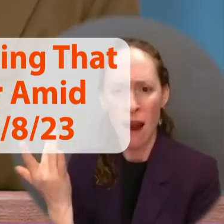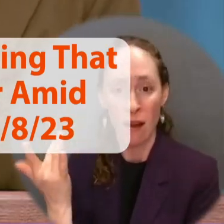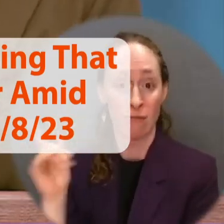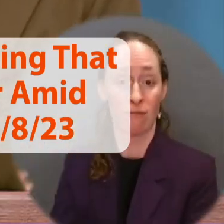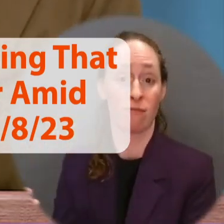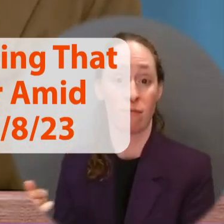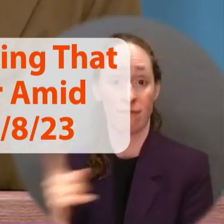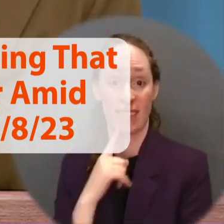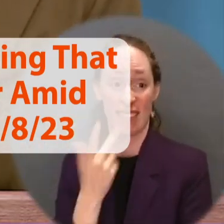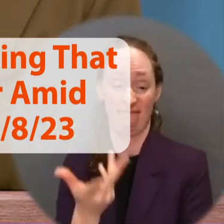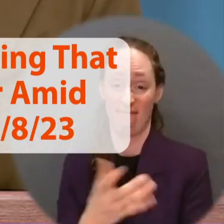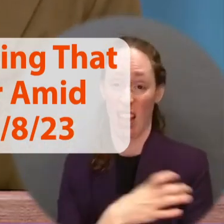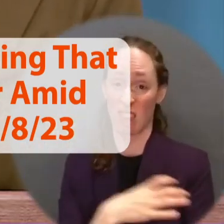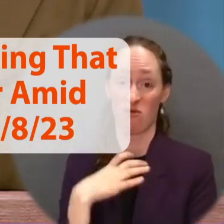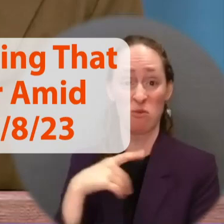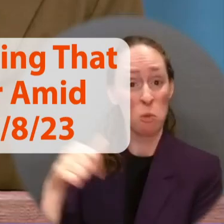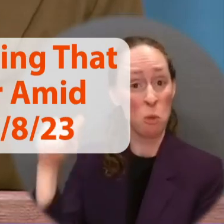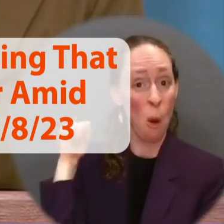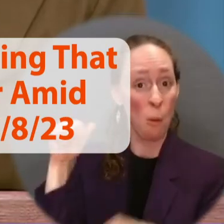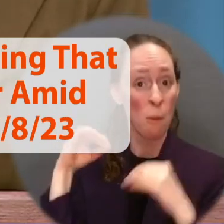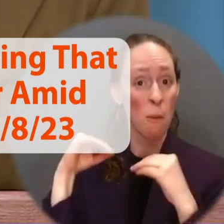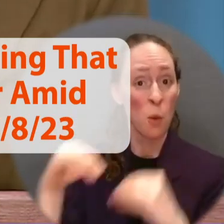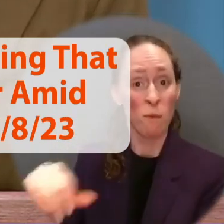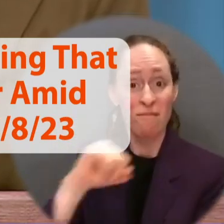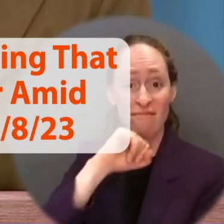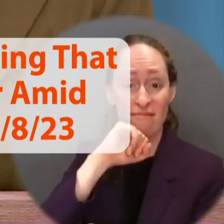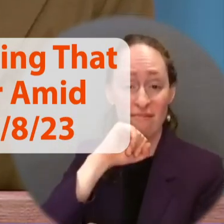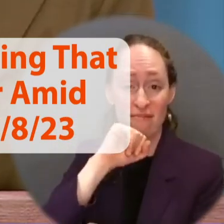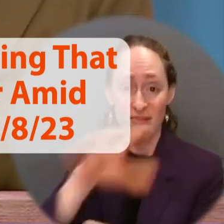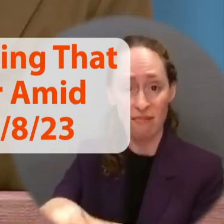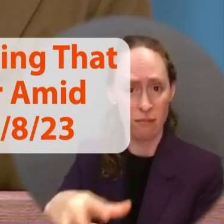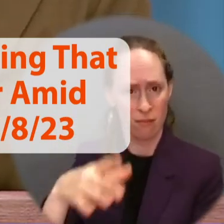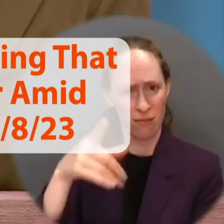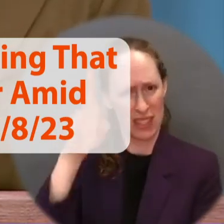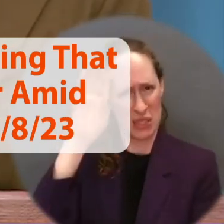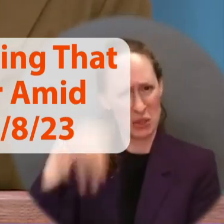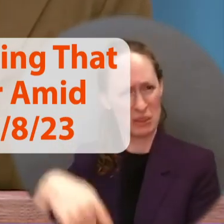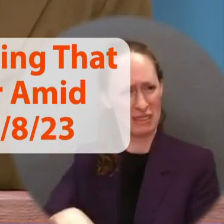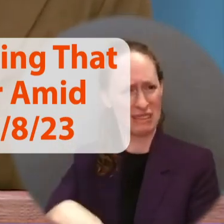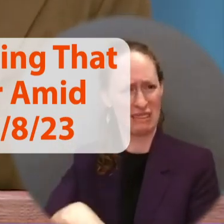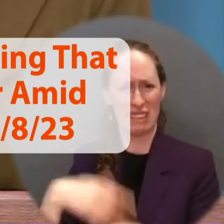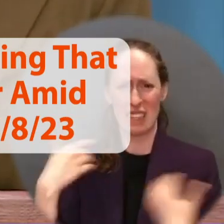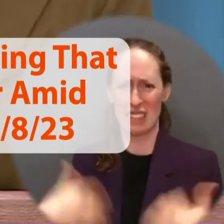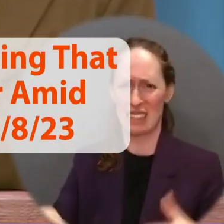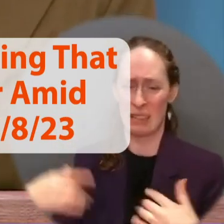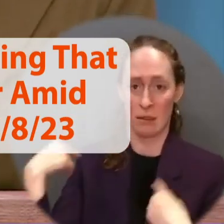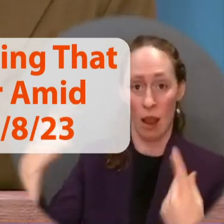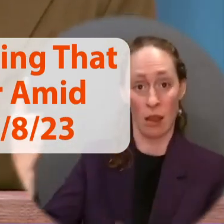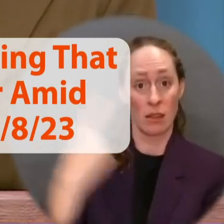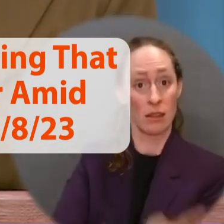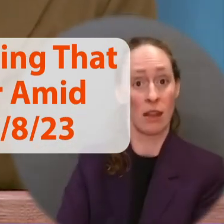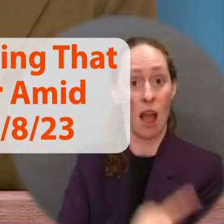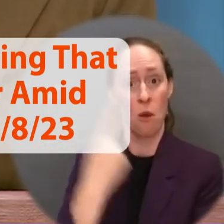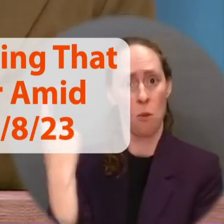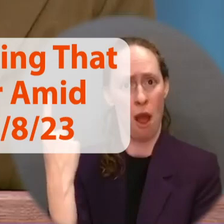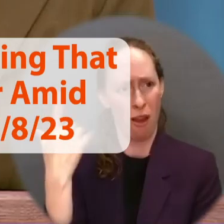this issue of the border since day one. And what we're seeing from Republican officials, what we're seeing